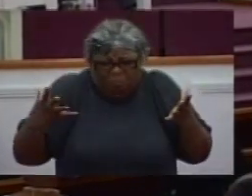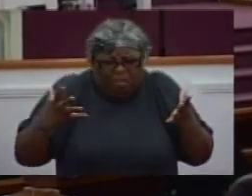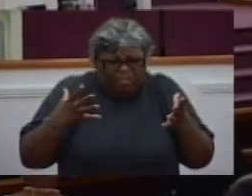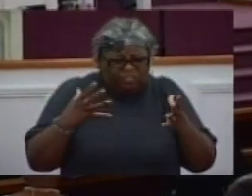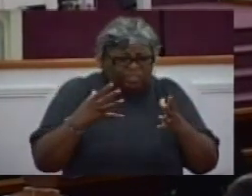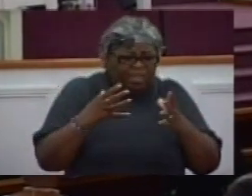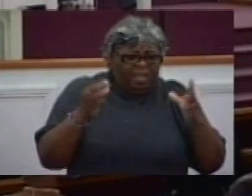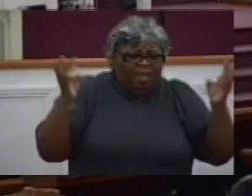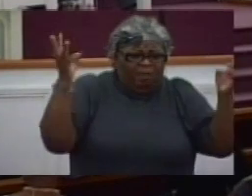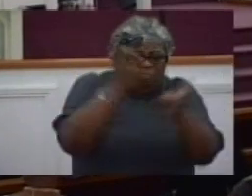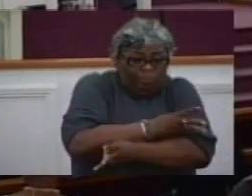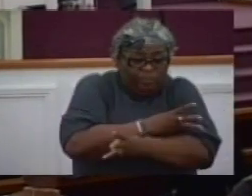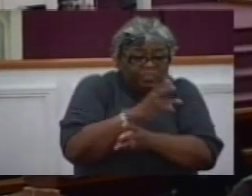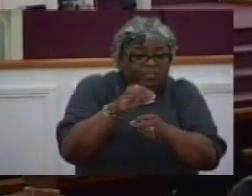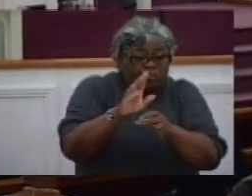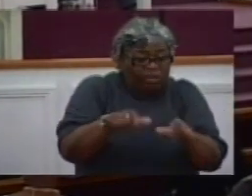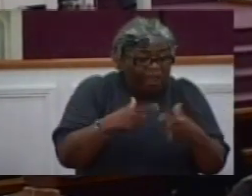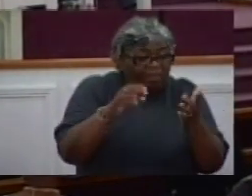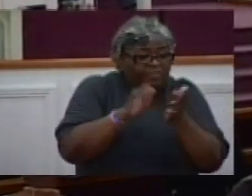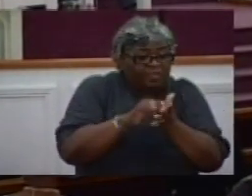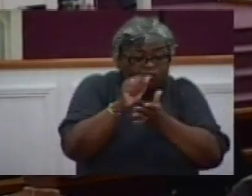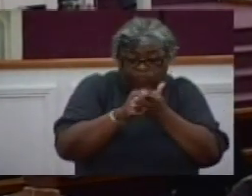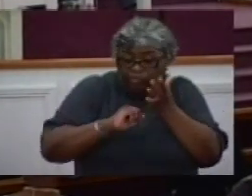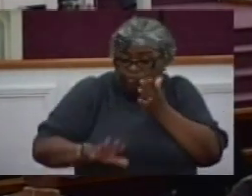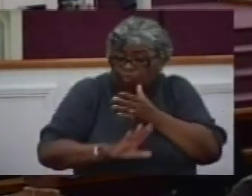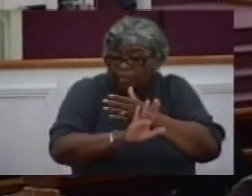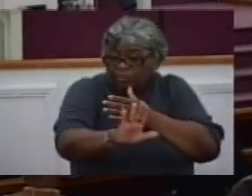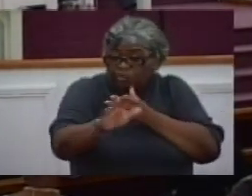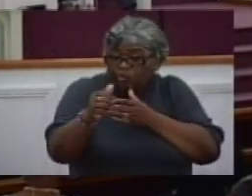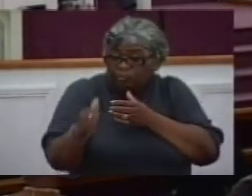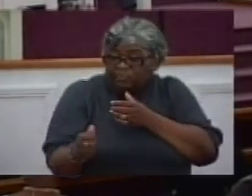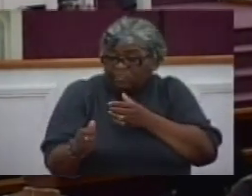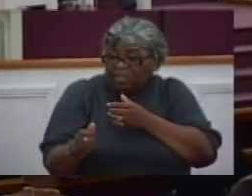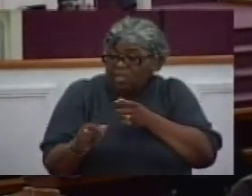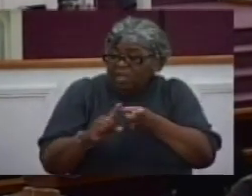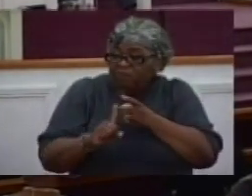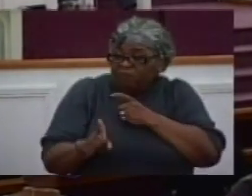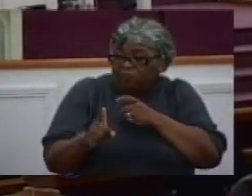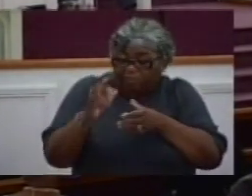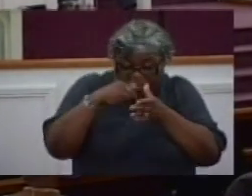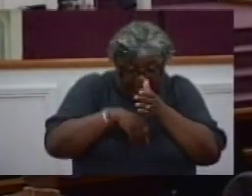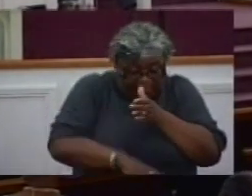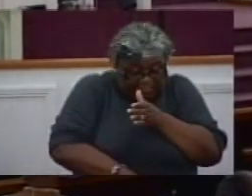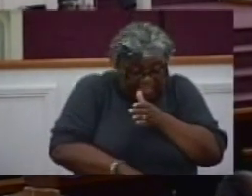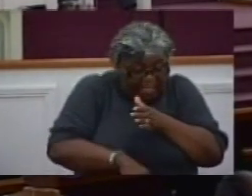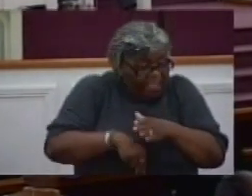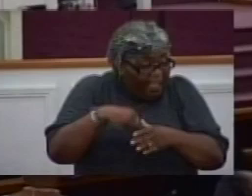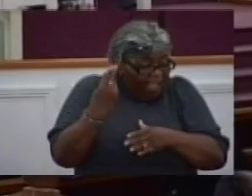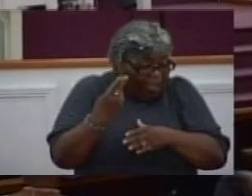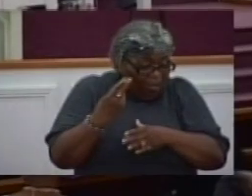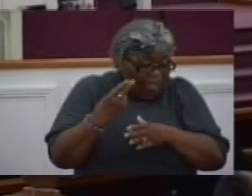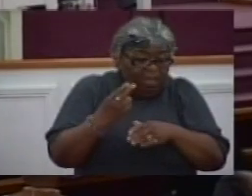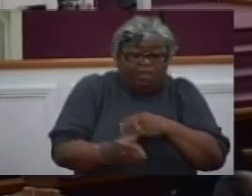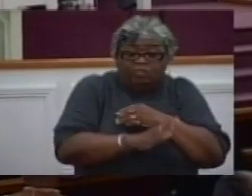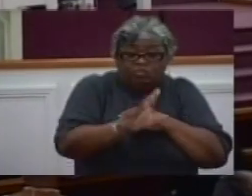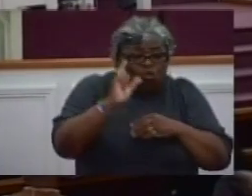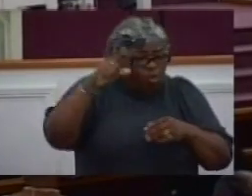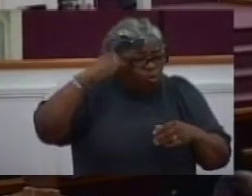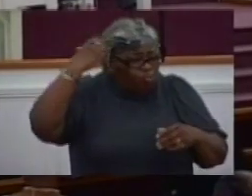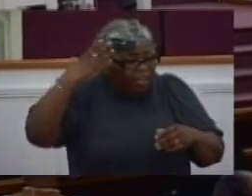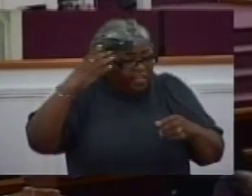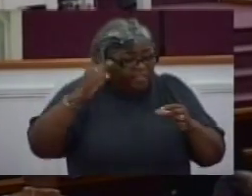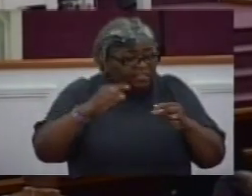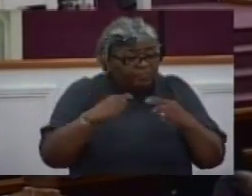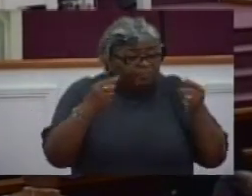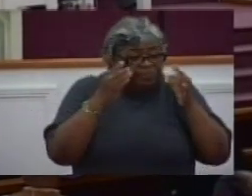your life that you destroy yourself from the inside out. See, your greatest